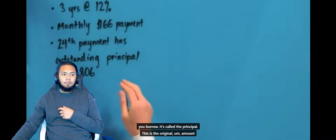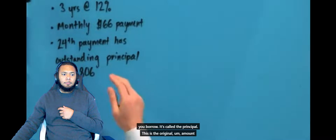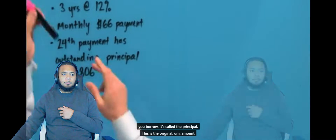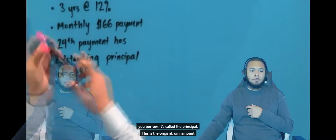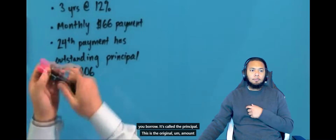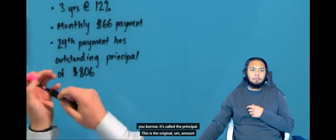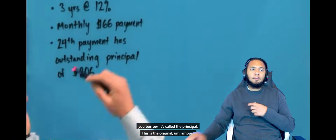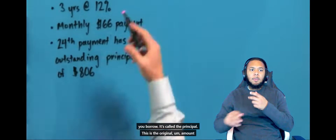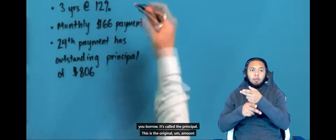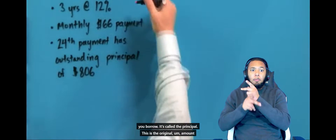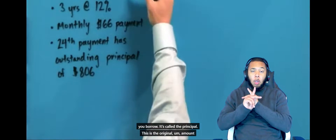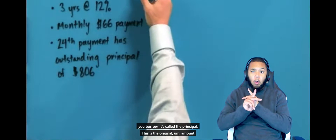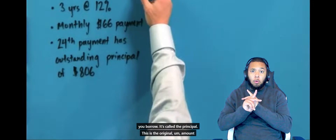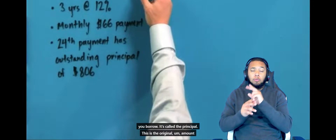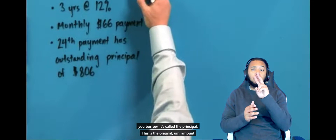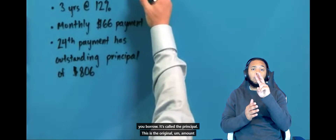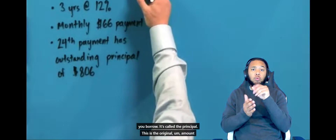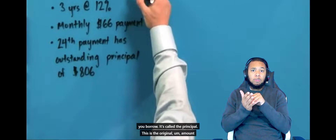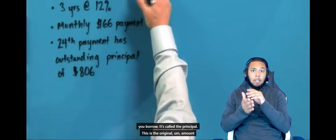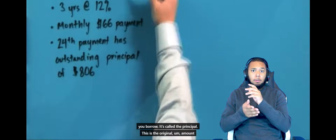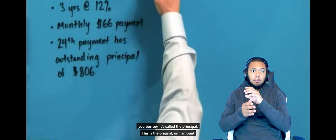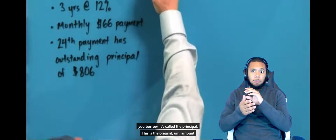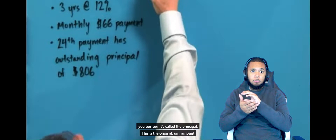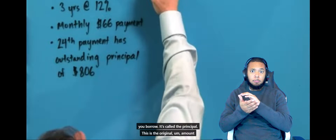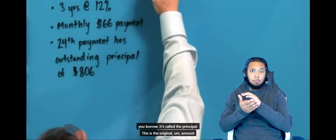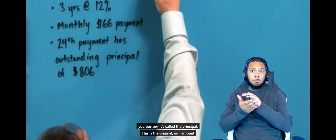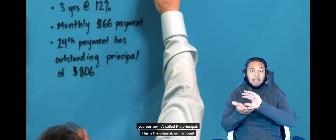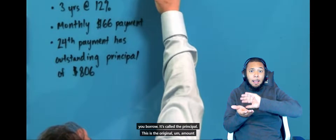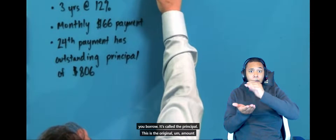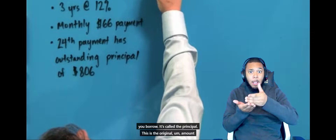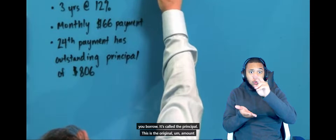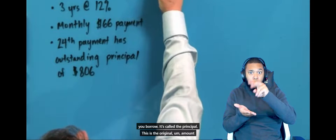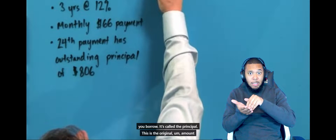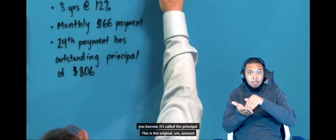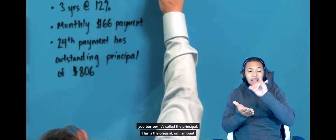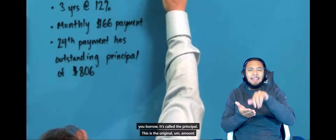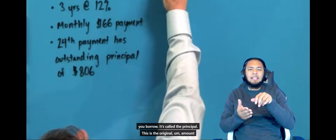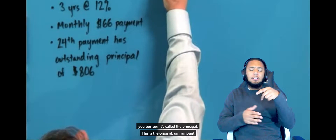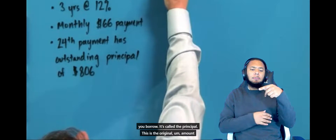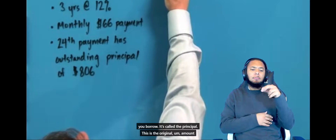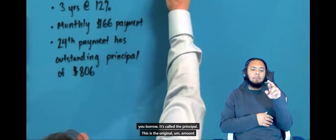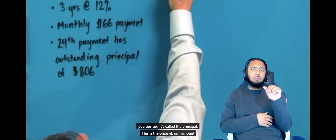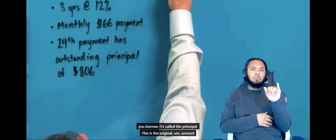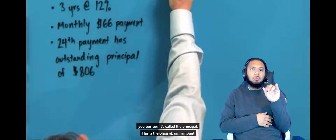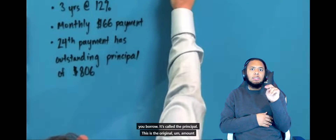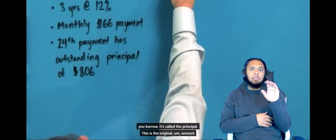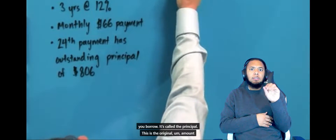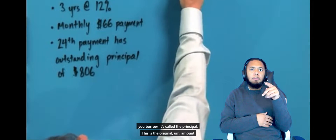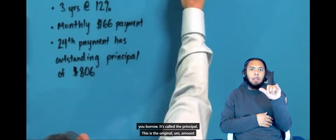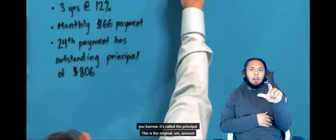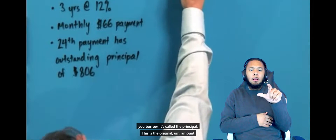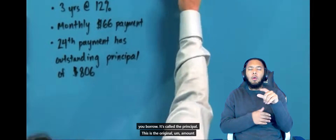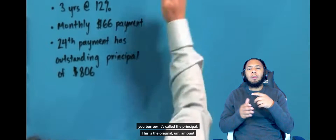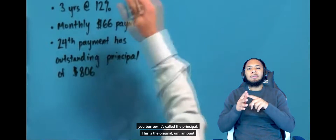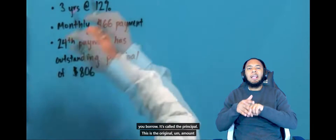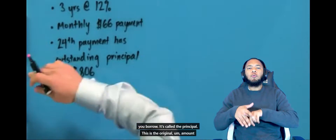borrow is called the principal. So this is the original